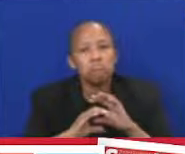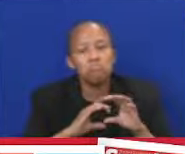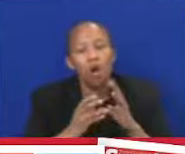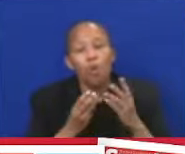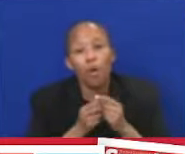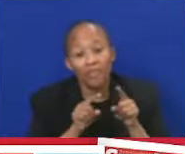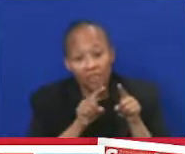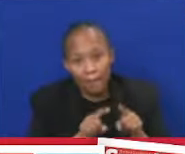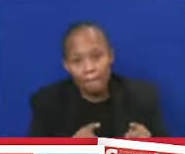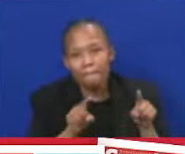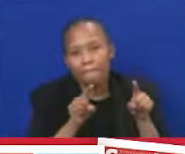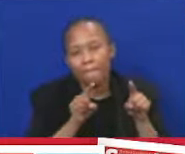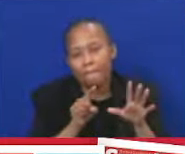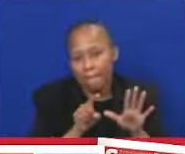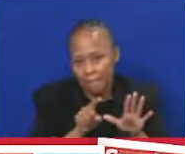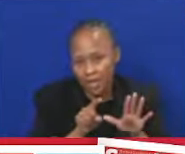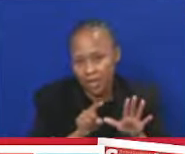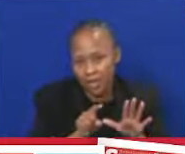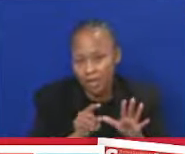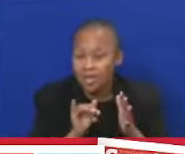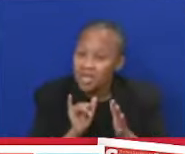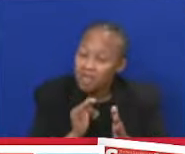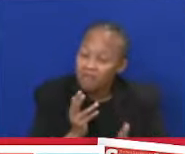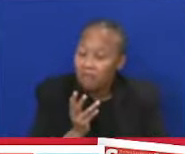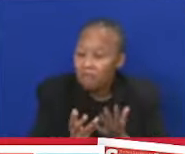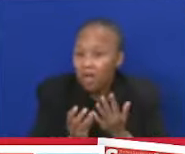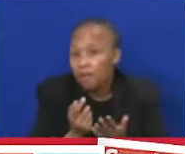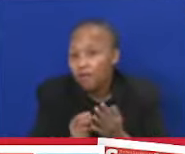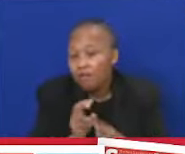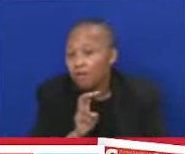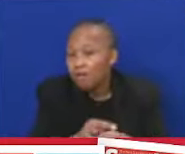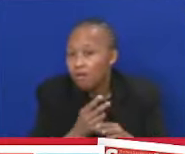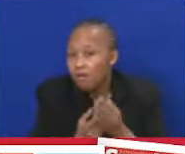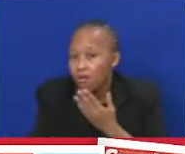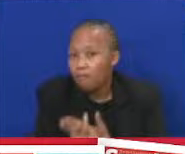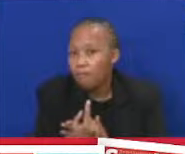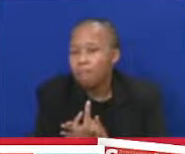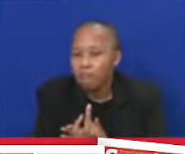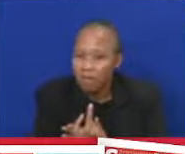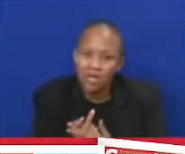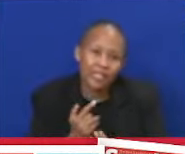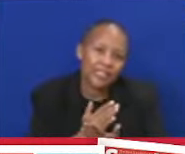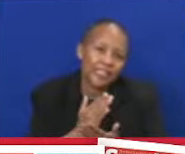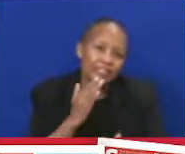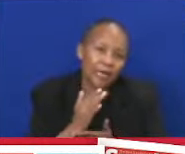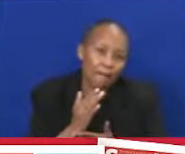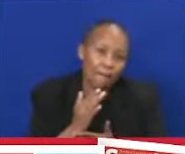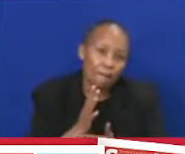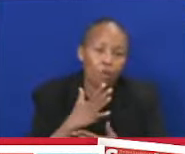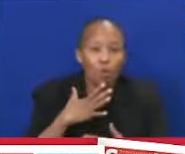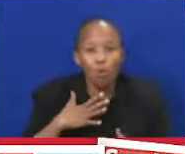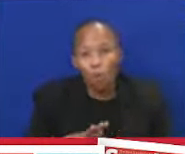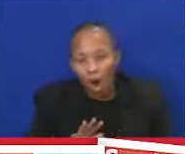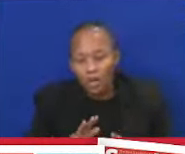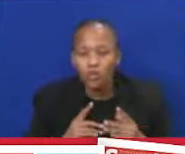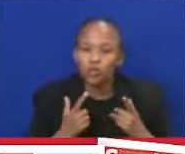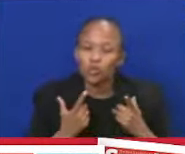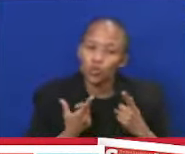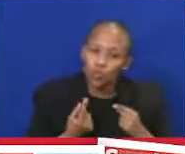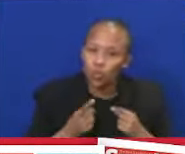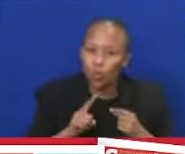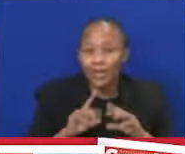as needs arises. Some of the times we will have to go to conduct investigations within the Department of